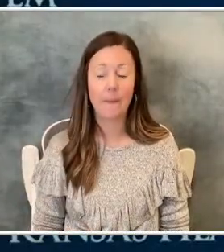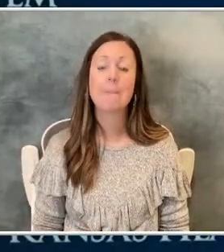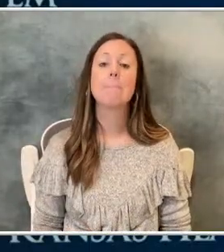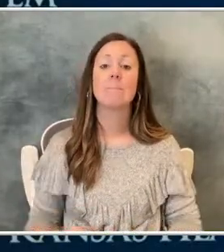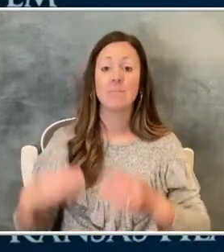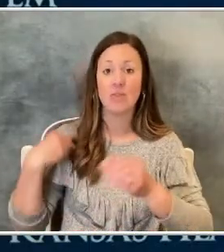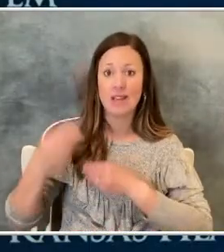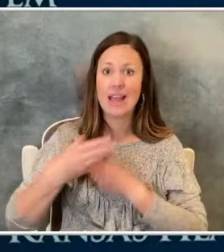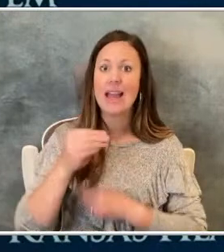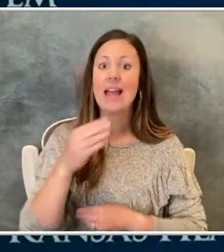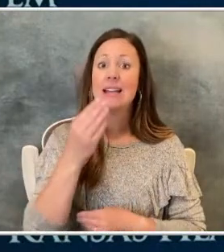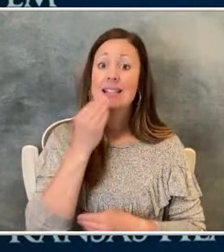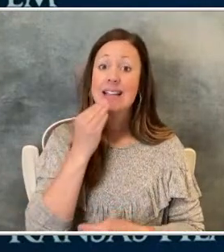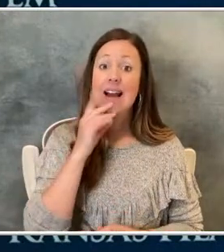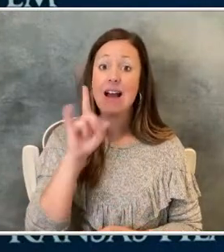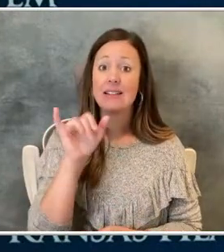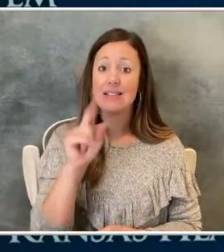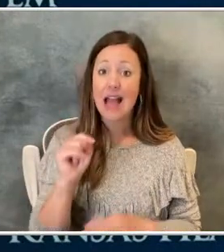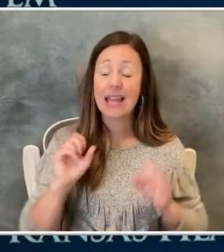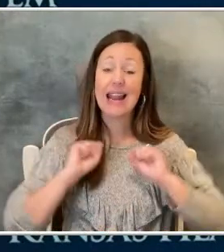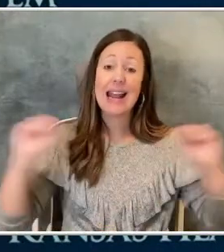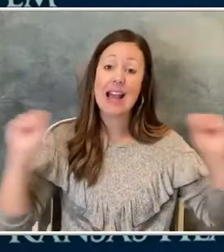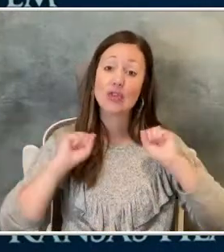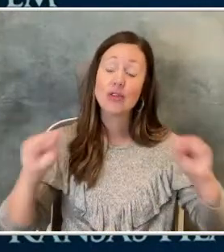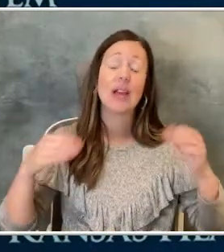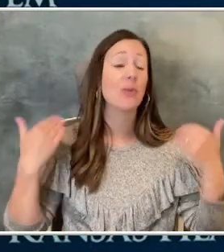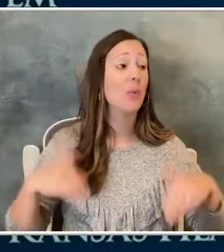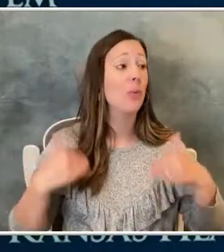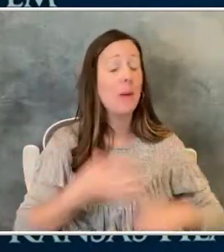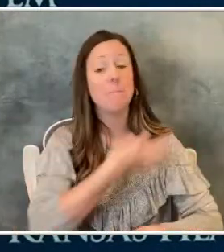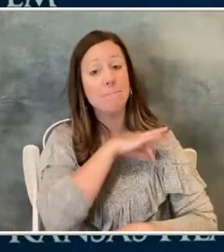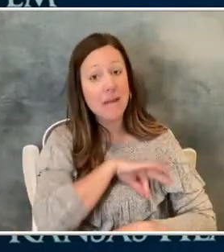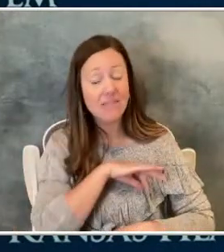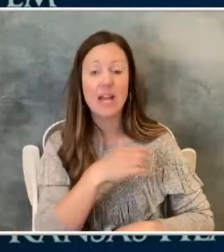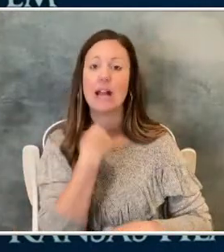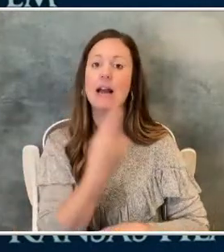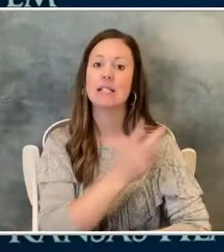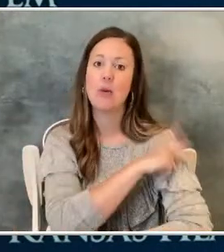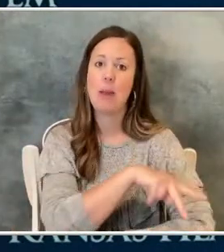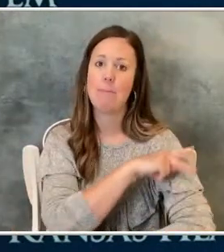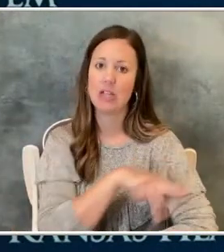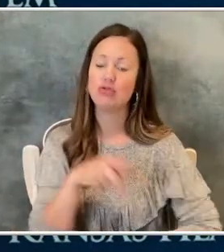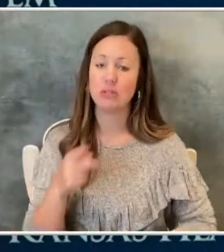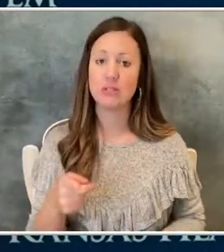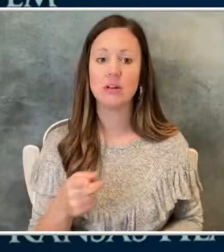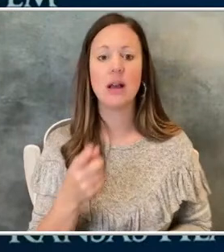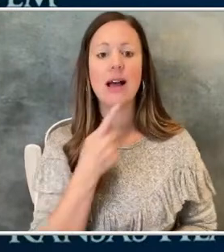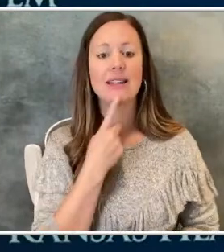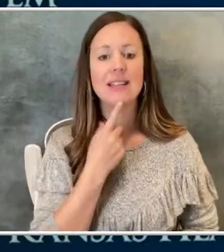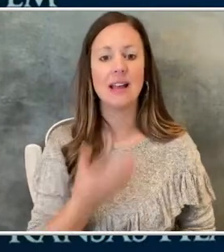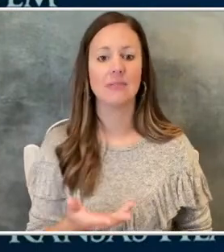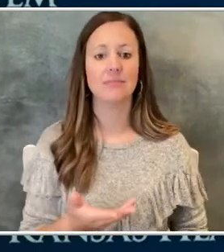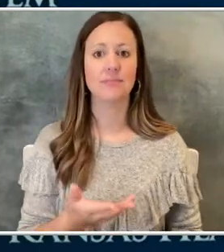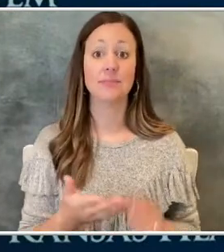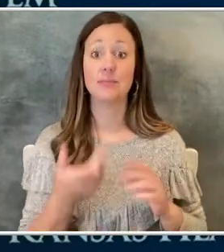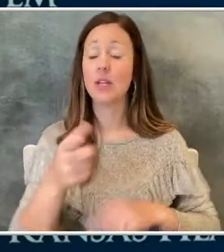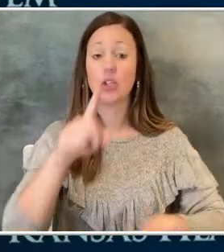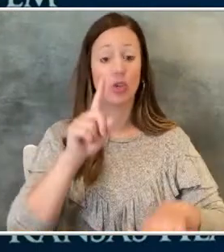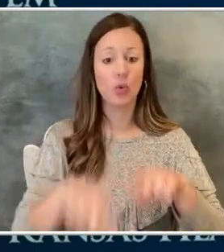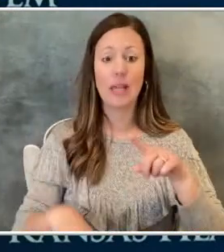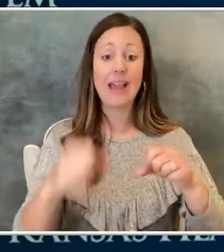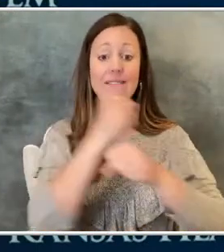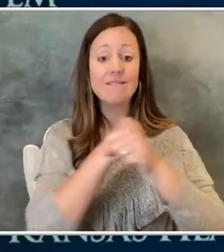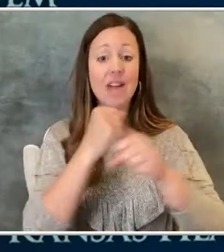exercise. Lifestyle has a major benefit. I tell my patients who have genetically high cholesterol, I say, you can't fight your genes. You're going